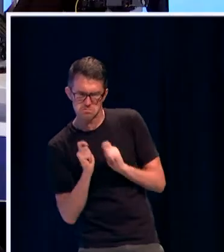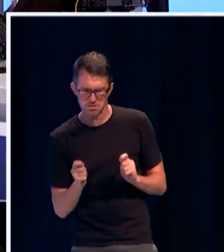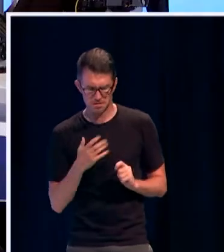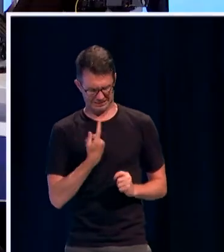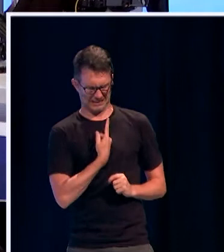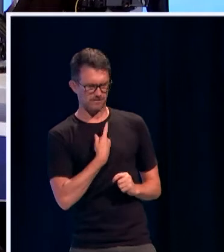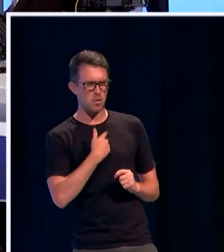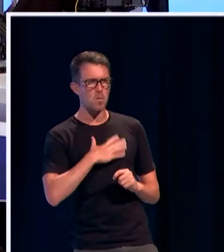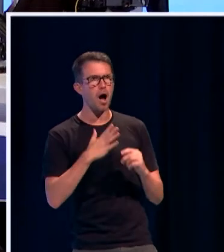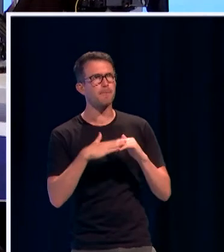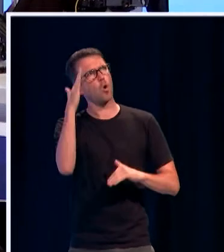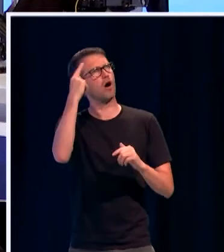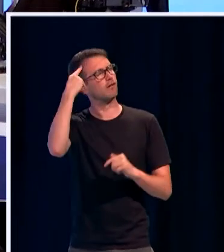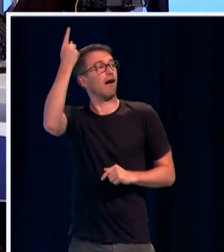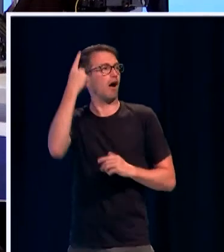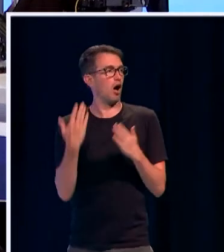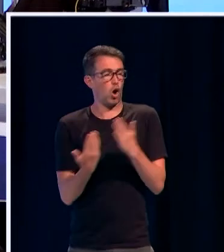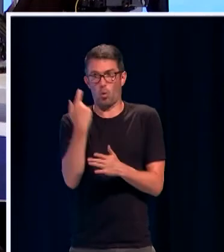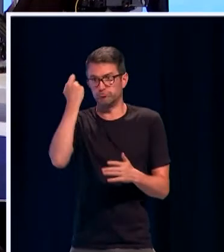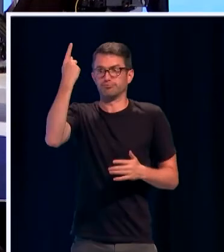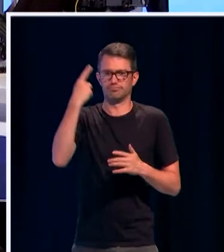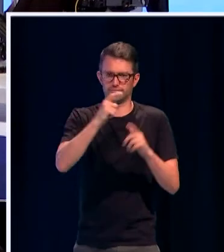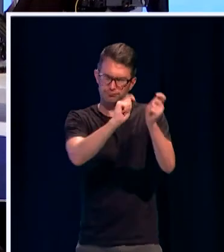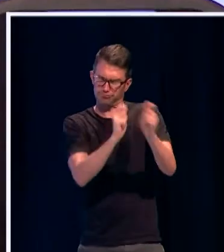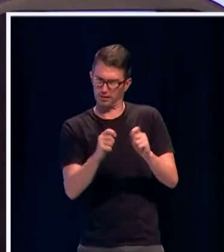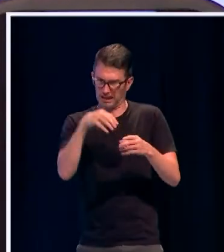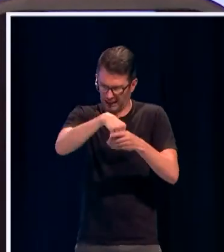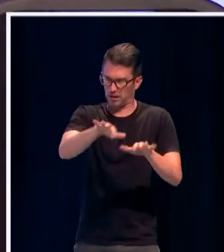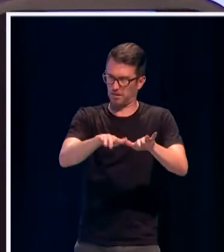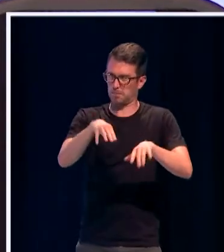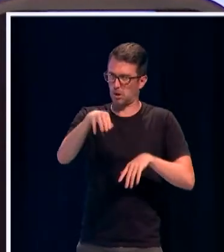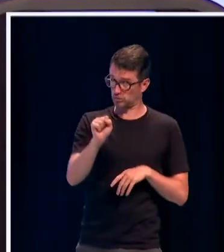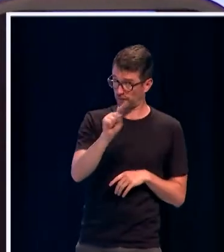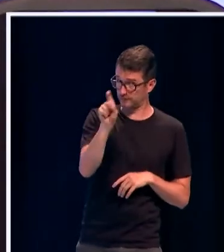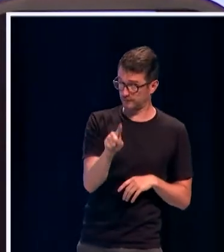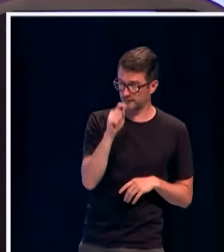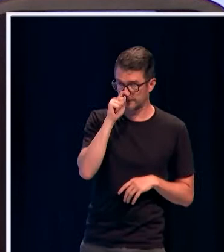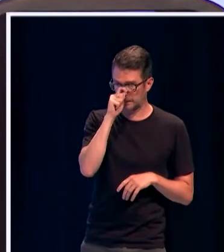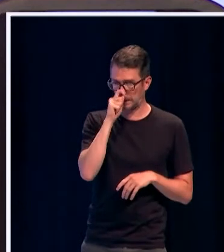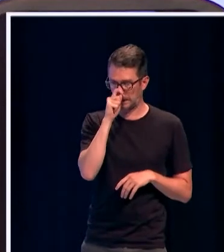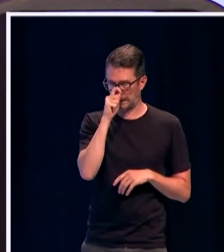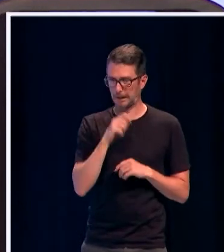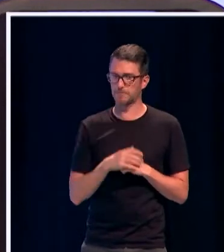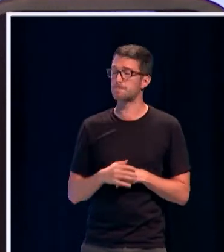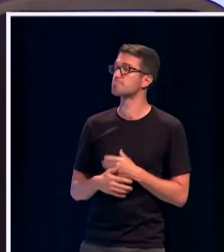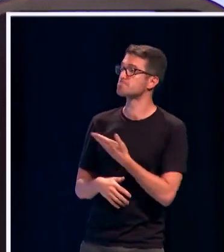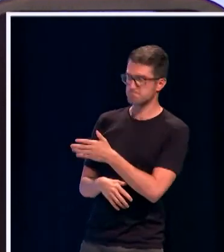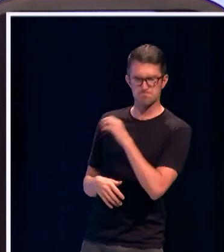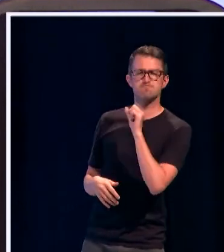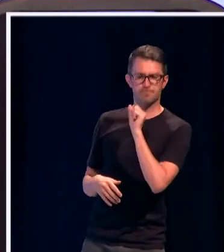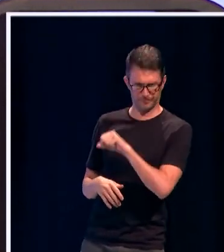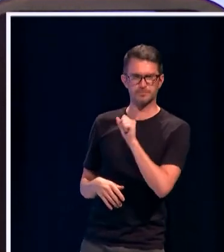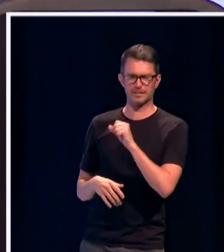Yeah, absolutely. So well, there's a few things here. There's the design of software, but then there's the everyday design of